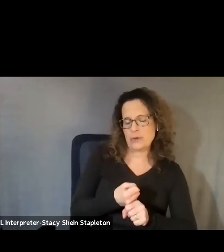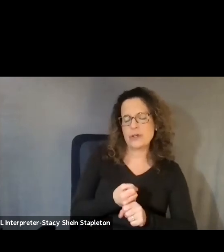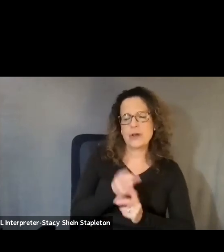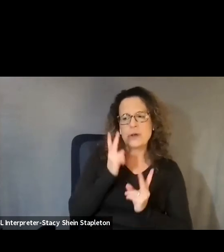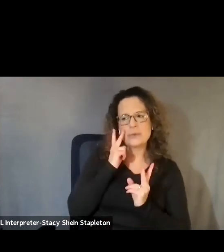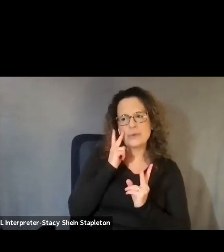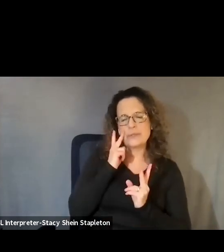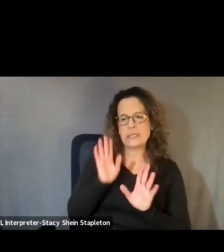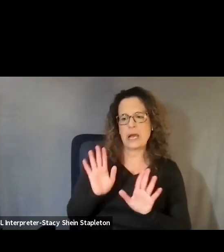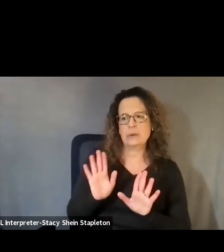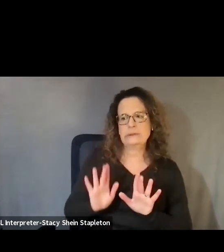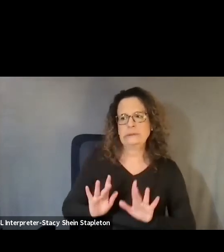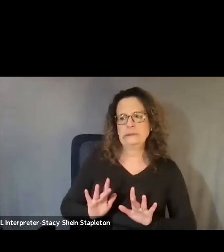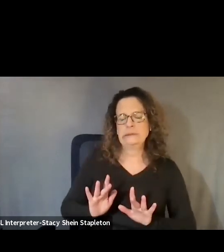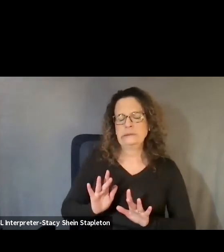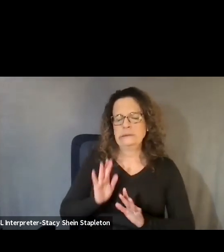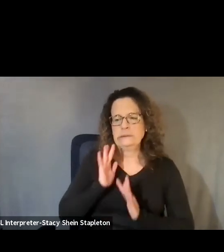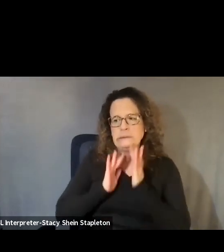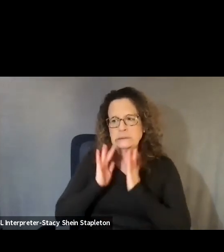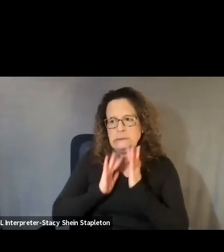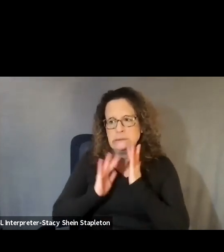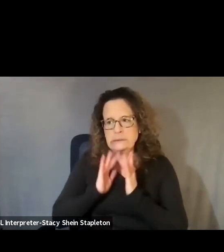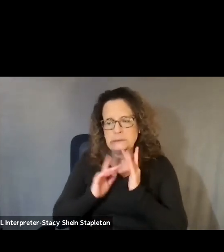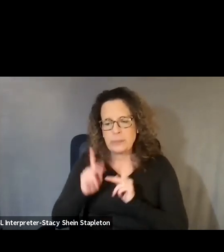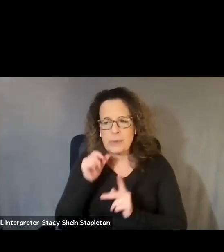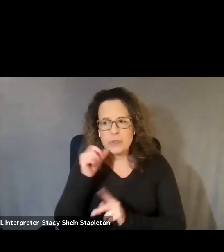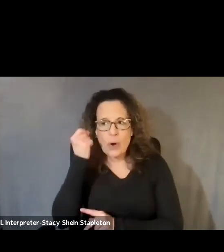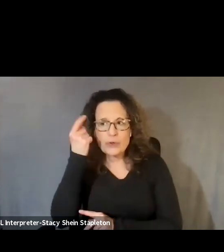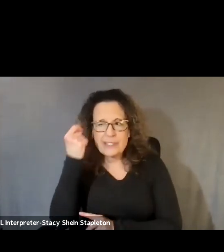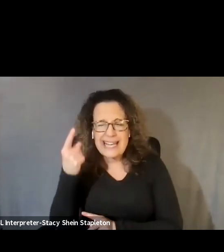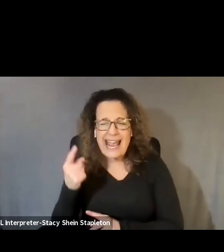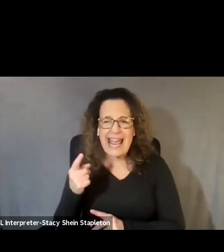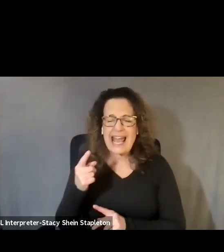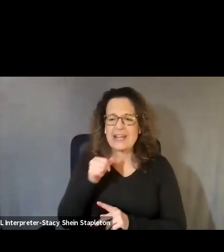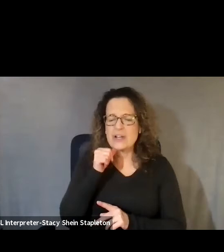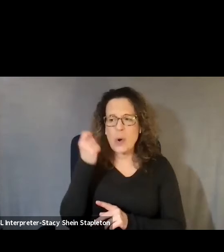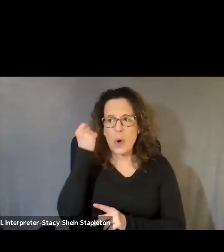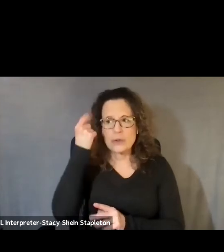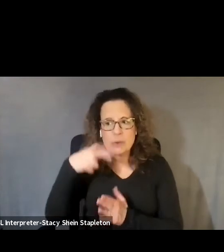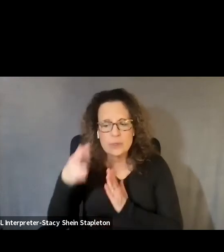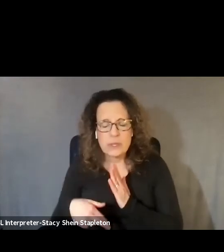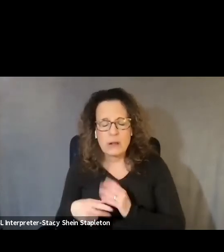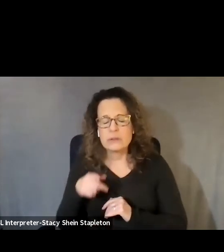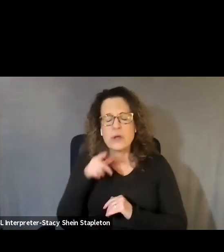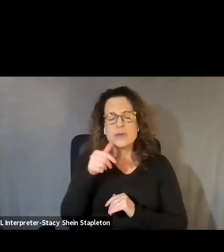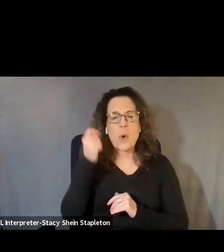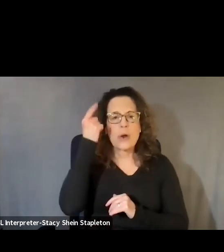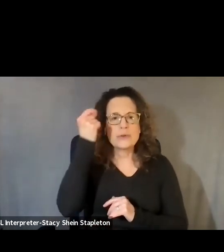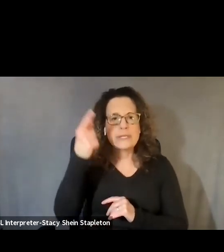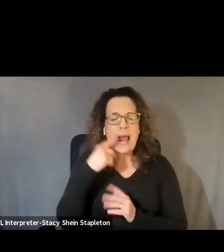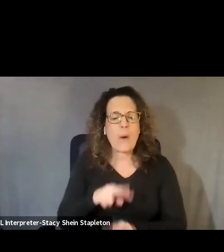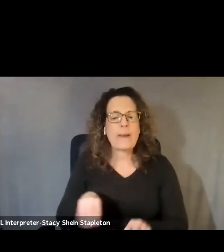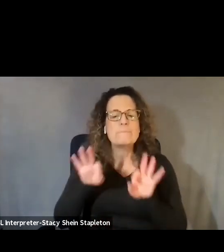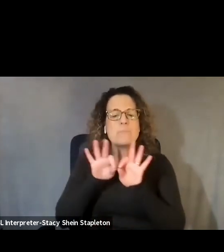seen how when people don't understand the program, they don't understand the results that it gets, and they don't understand how vital the